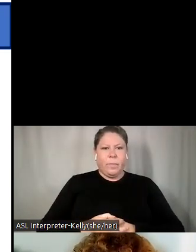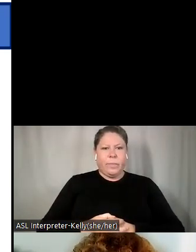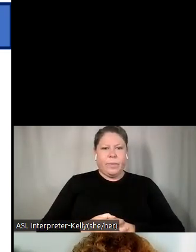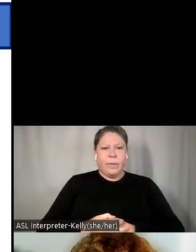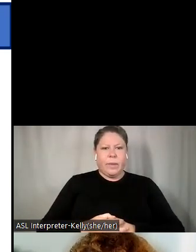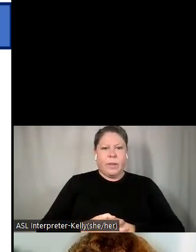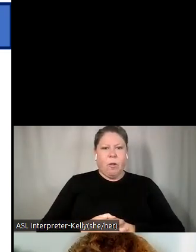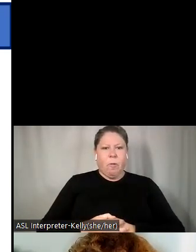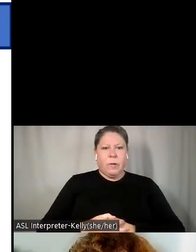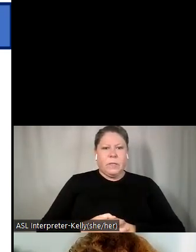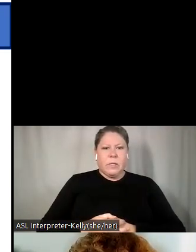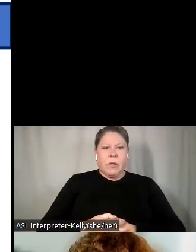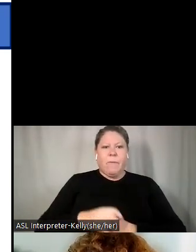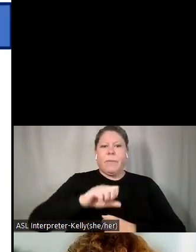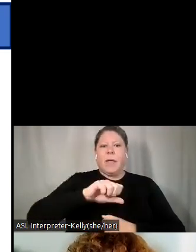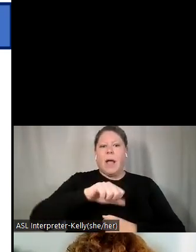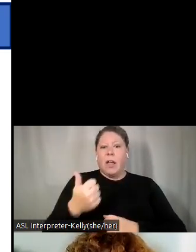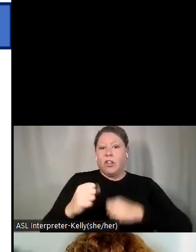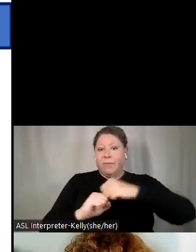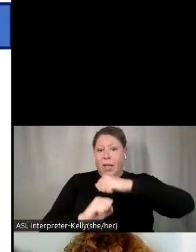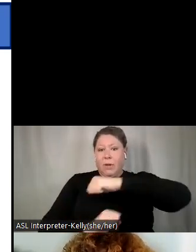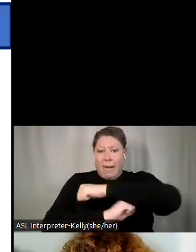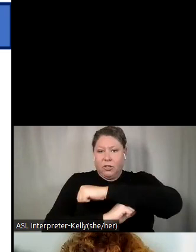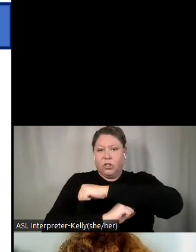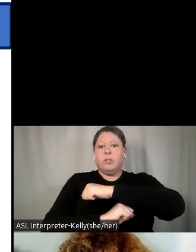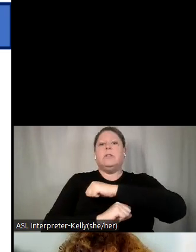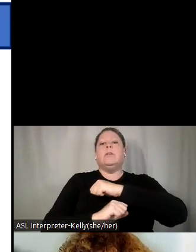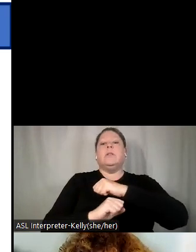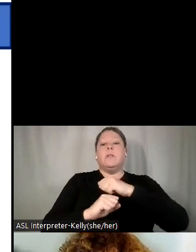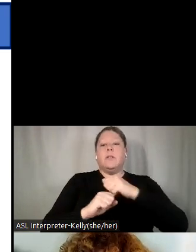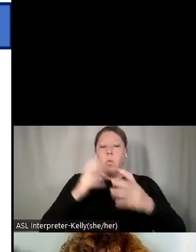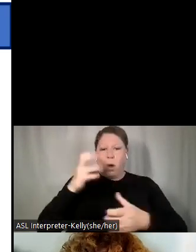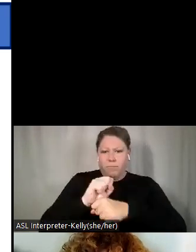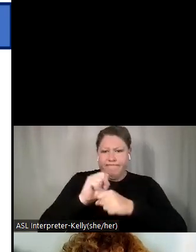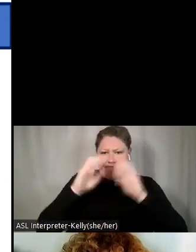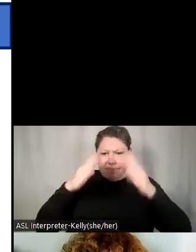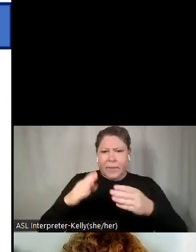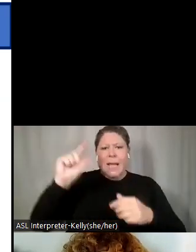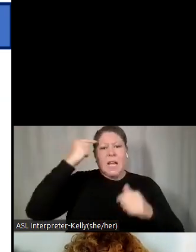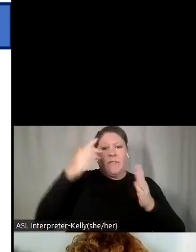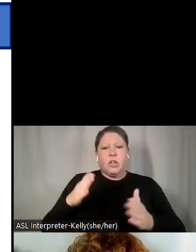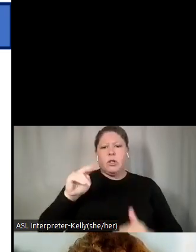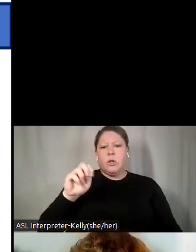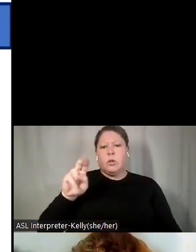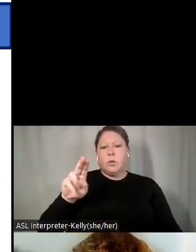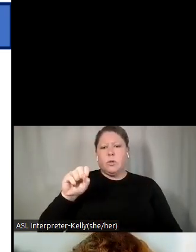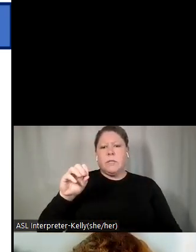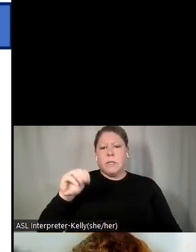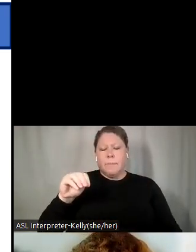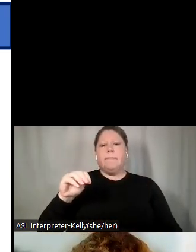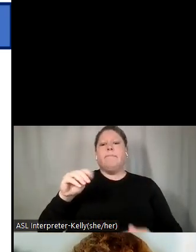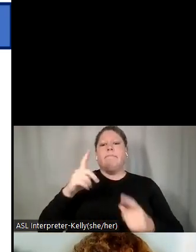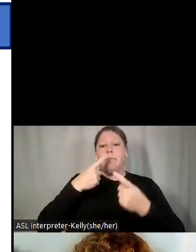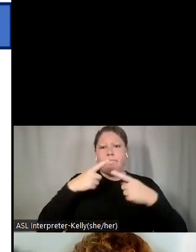Another foundational piece that came up early on was back in September of 2022, Governor Newsom issued an executive